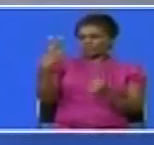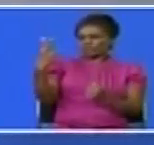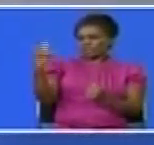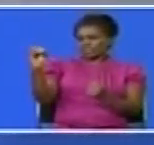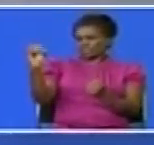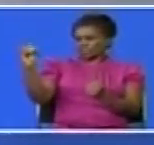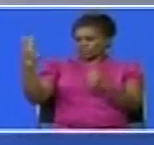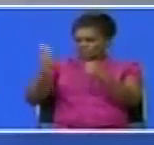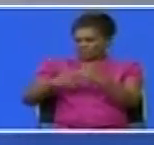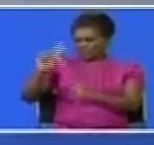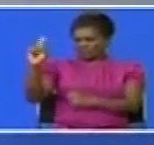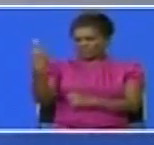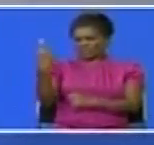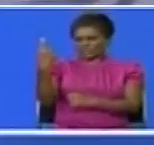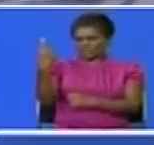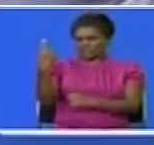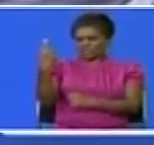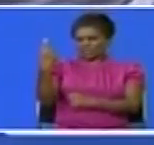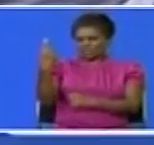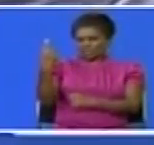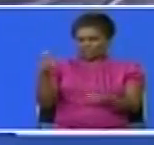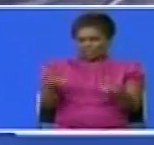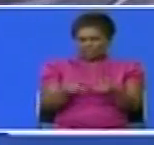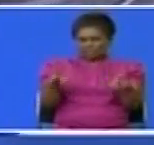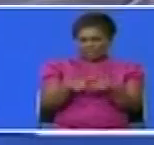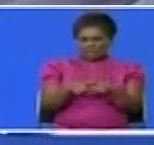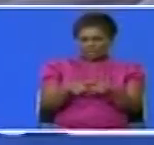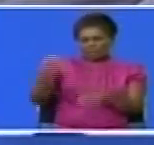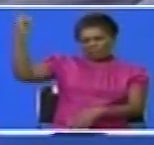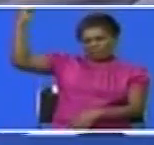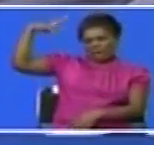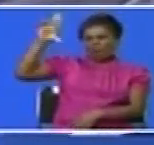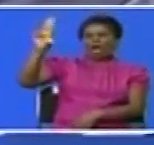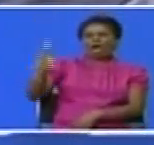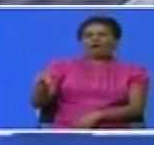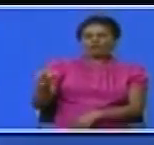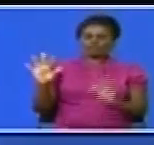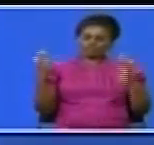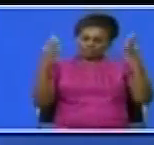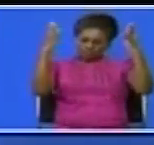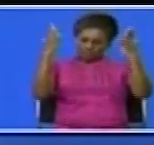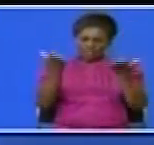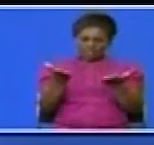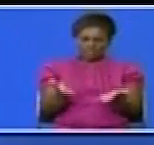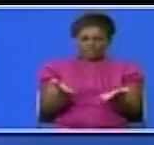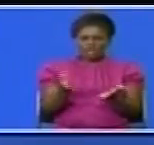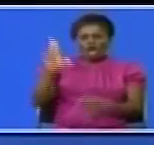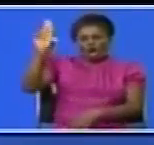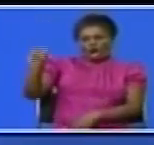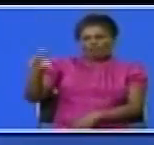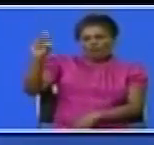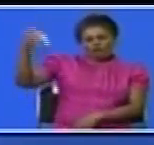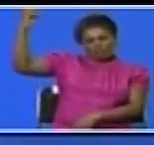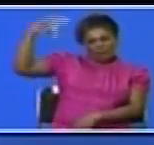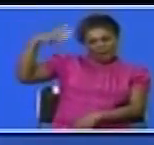2007 in Sydney, Australia, initially coined as the Lights Off event, an event meant to have you switch off your lights